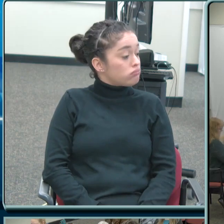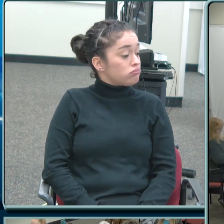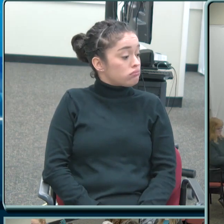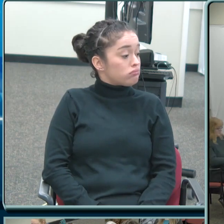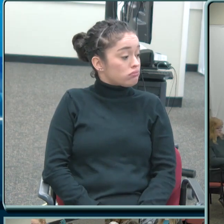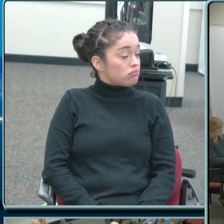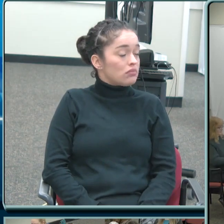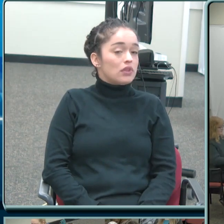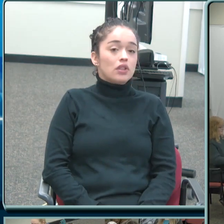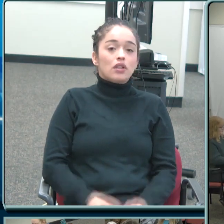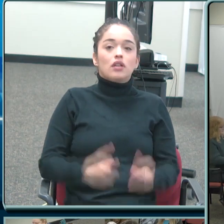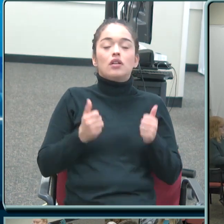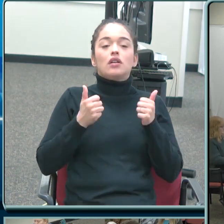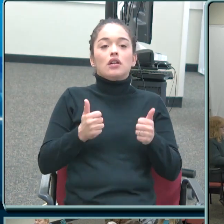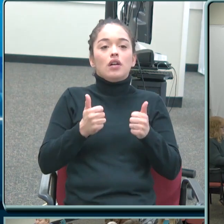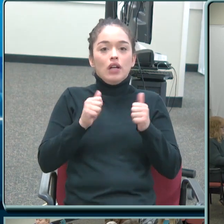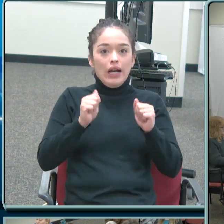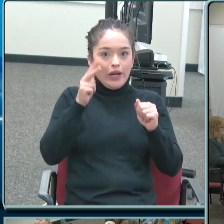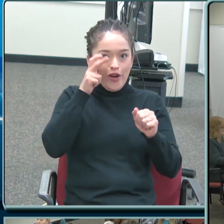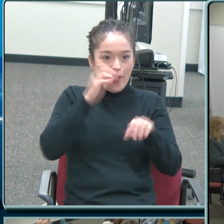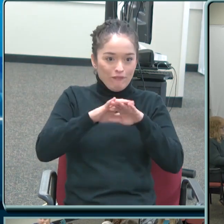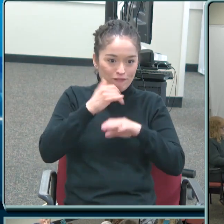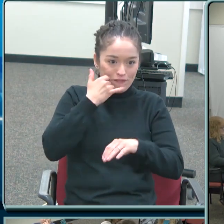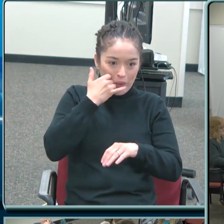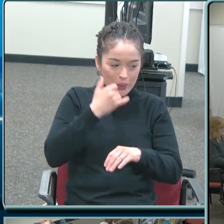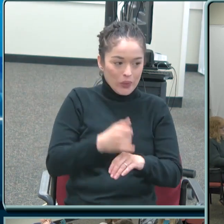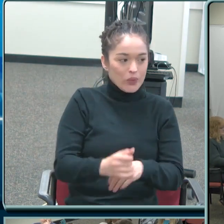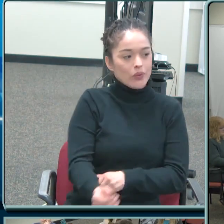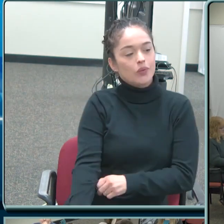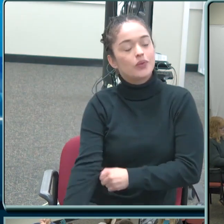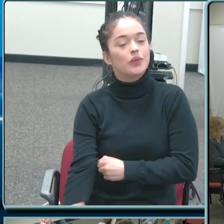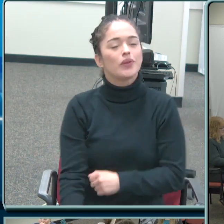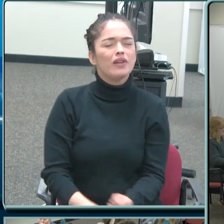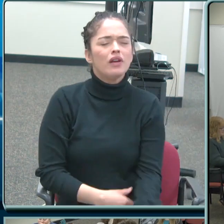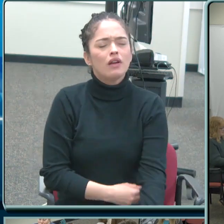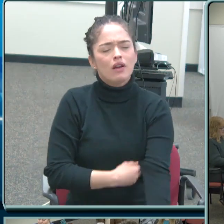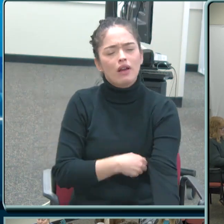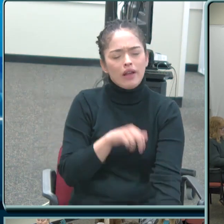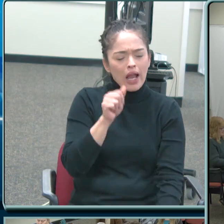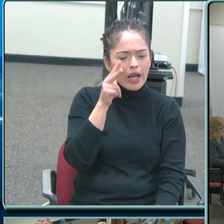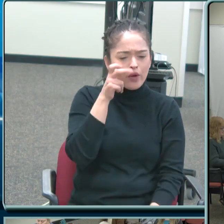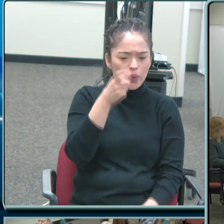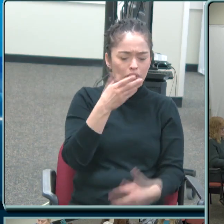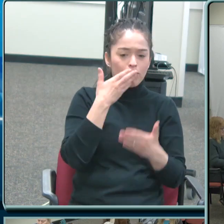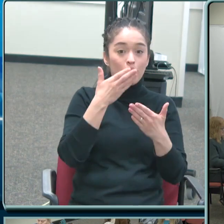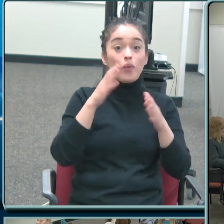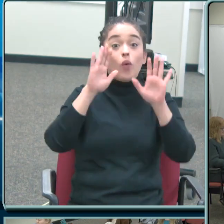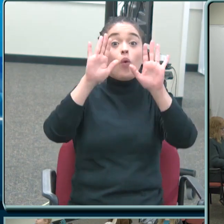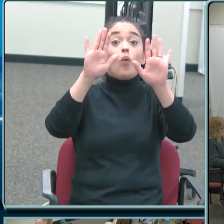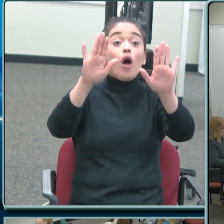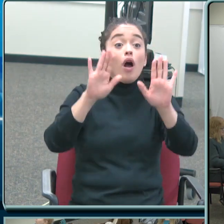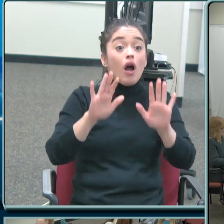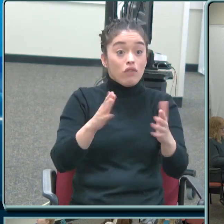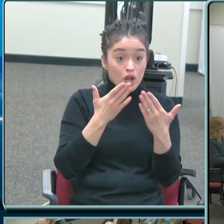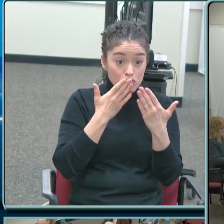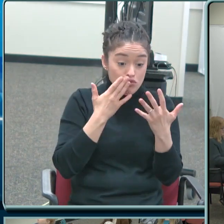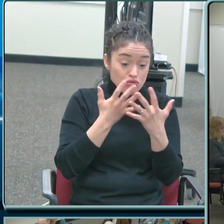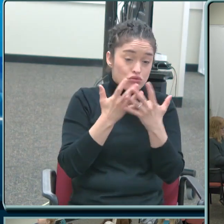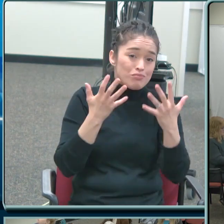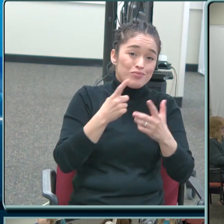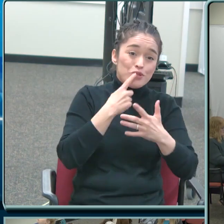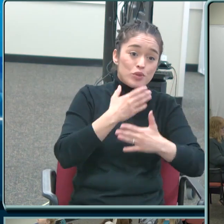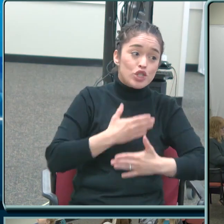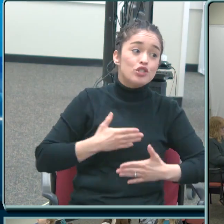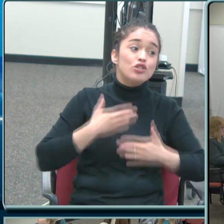and folks, if I can get a thumbs up. We can hear you, thank you. Okay, wonderful. Thank you so much, Dan. Appreciate